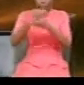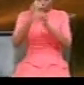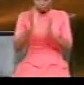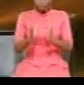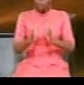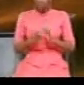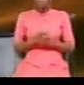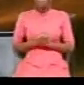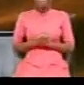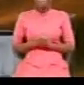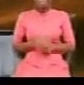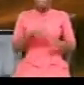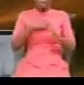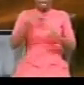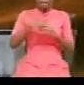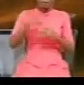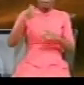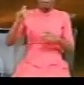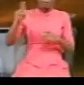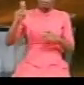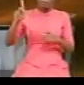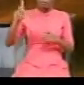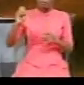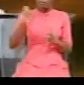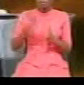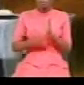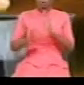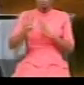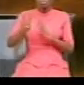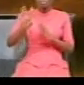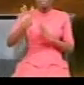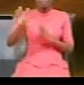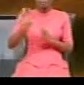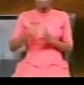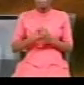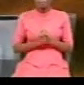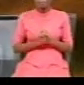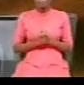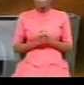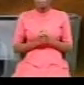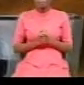creature. And in Luke chapter 24,